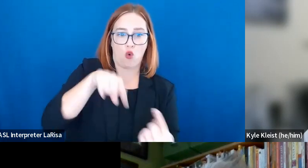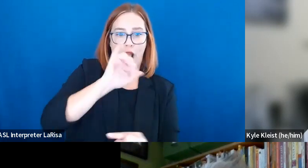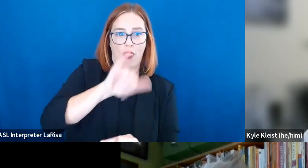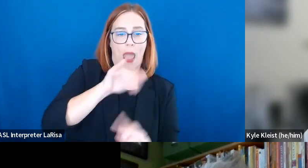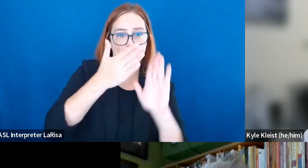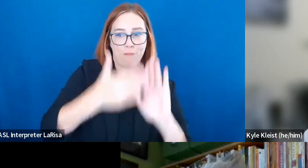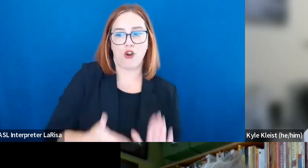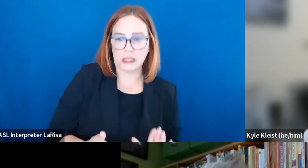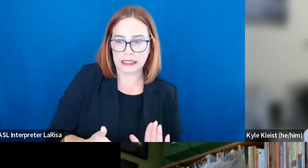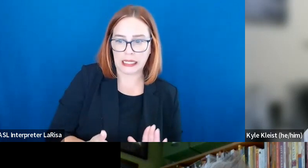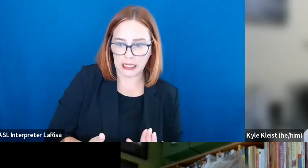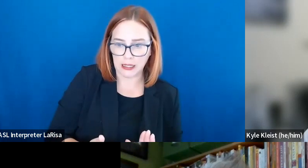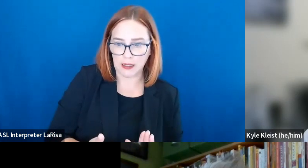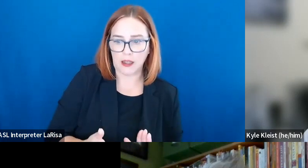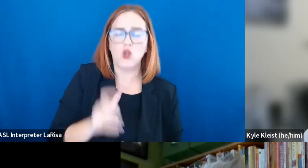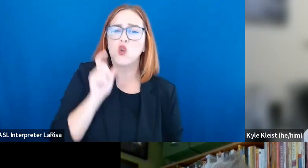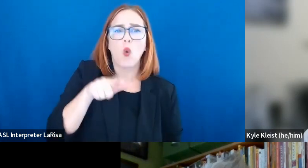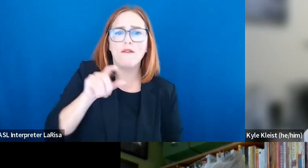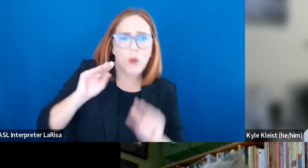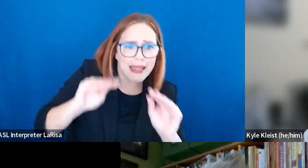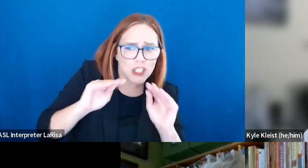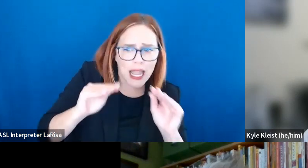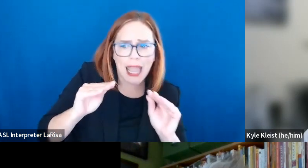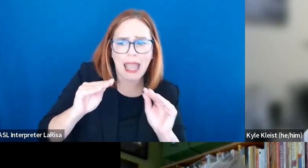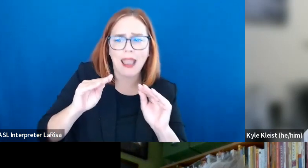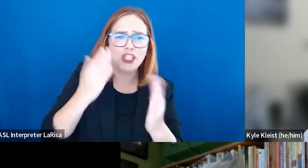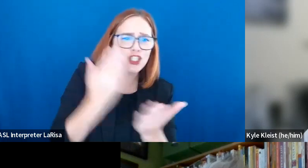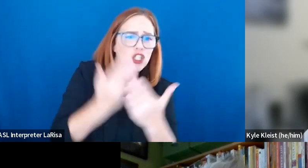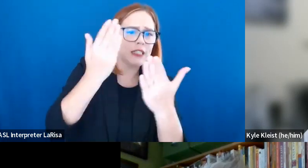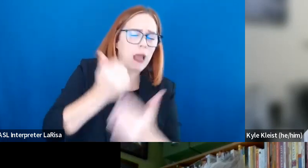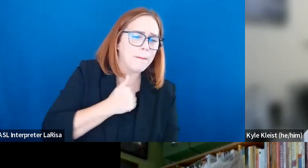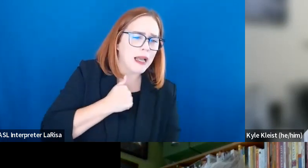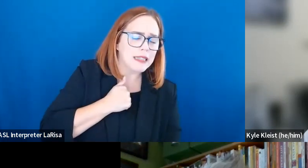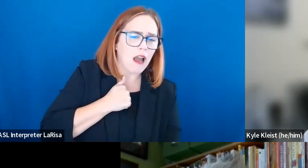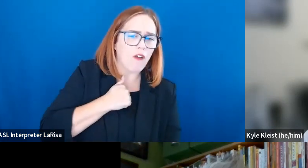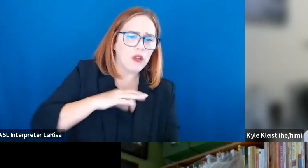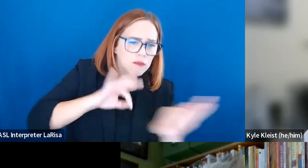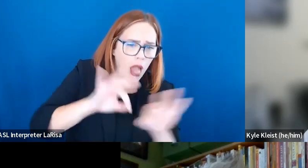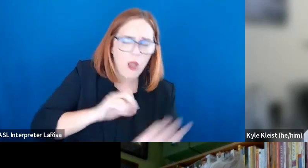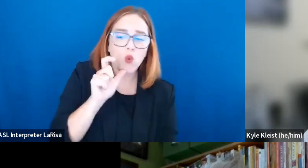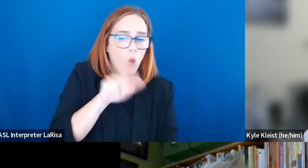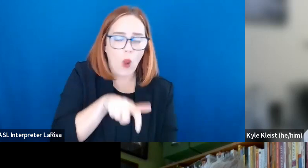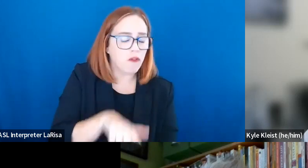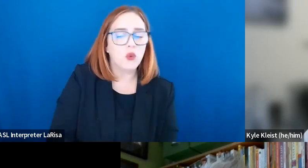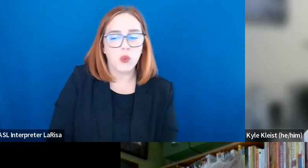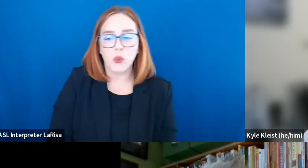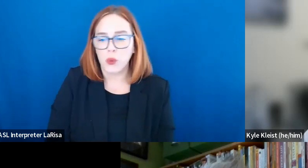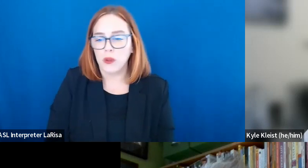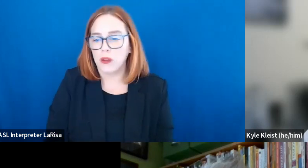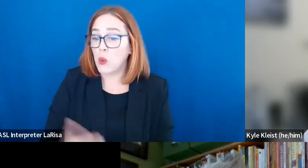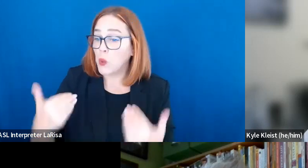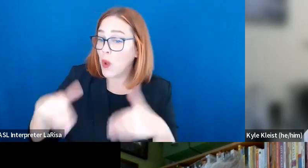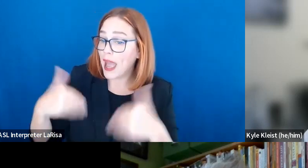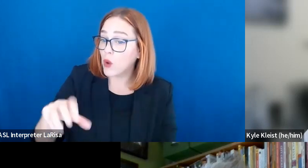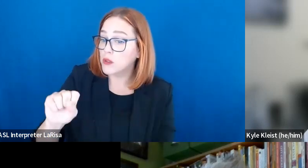to educate them or justify myself. Sasha says, wow, that's amazing, Maria.